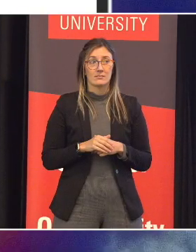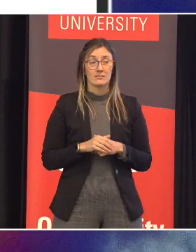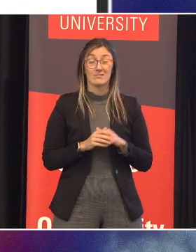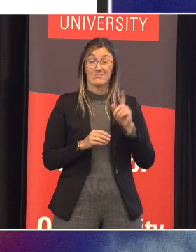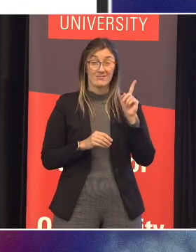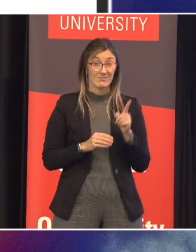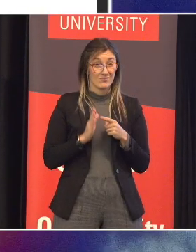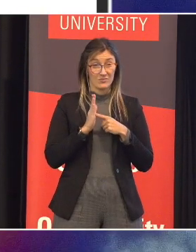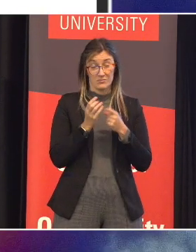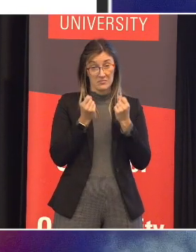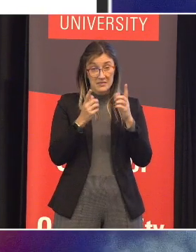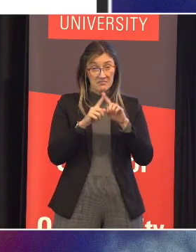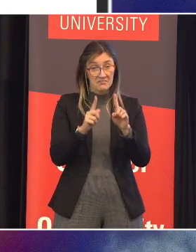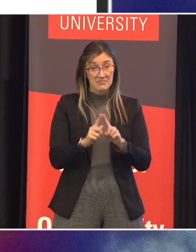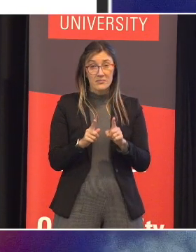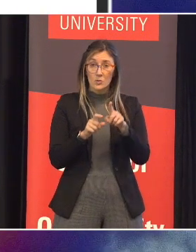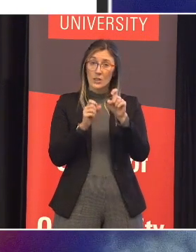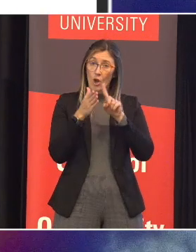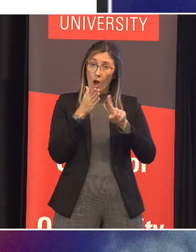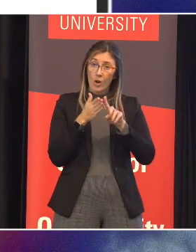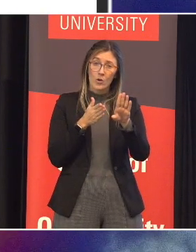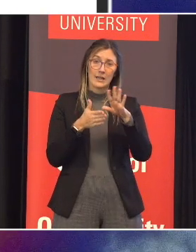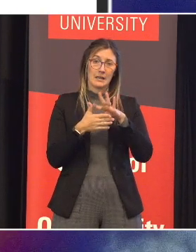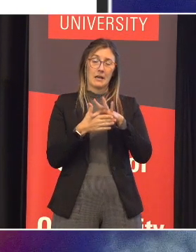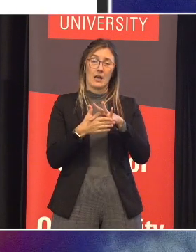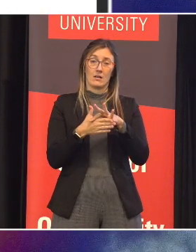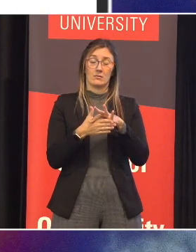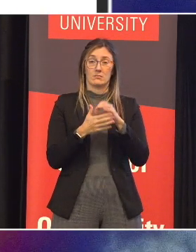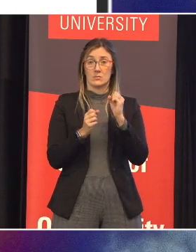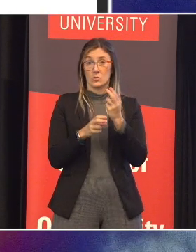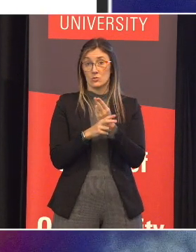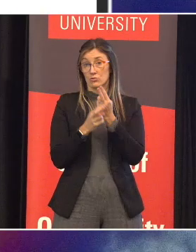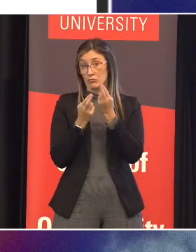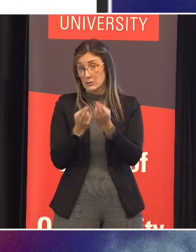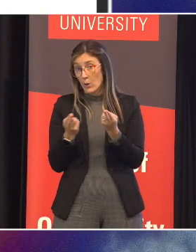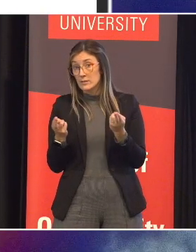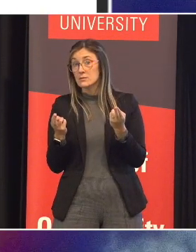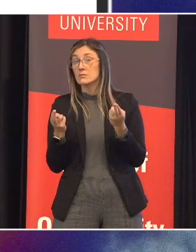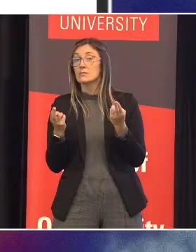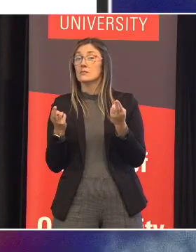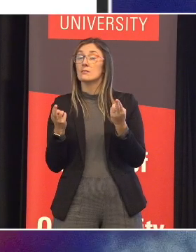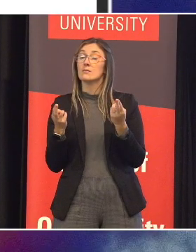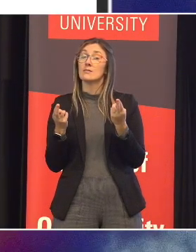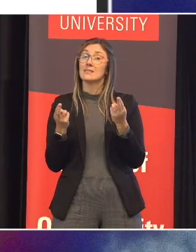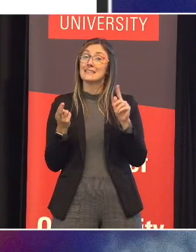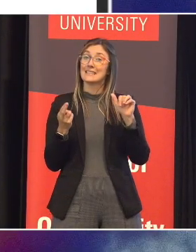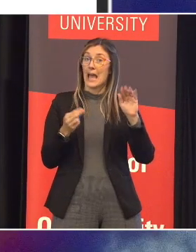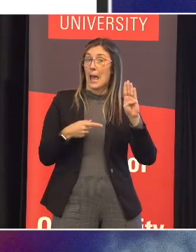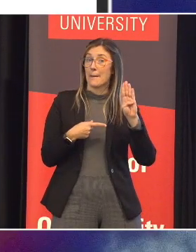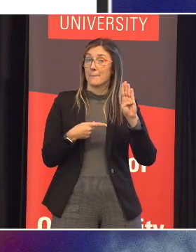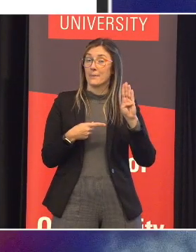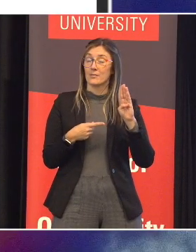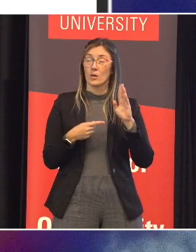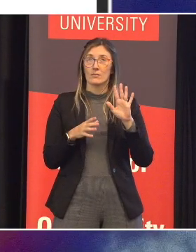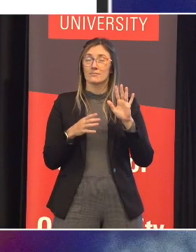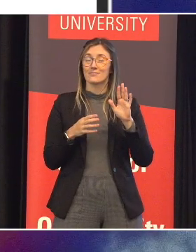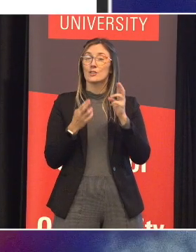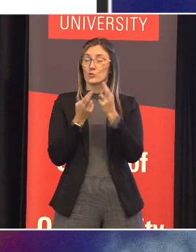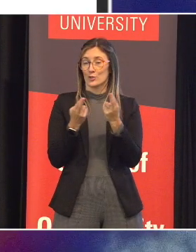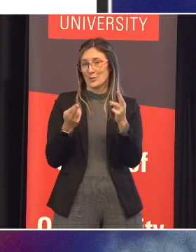your content, either using the resources tab, resources